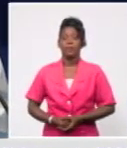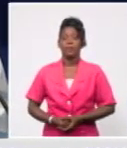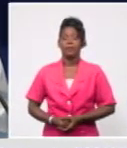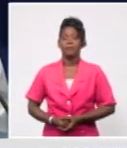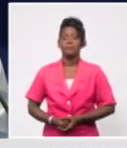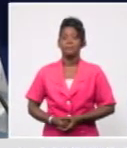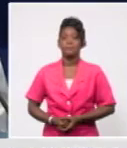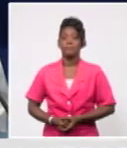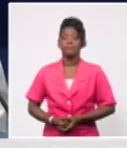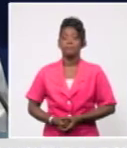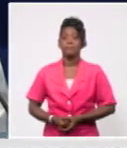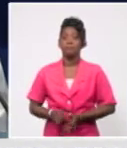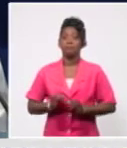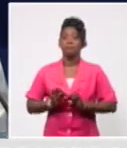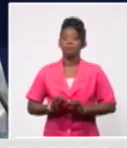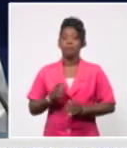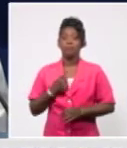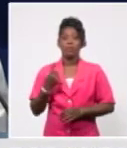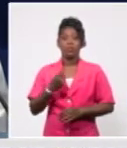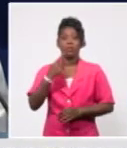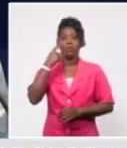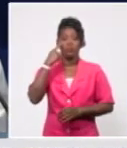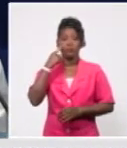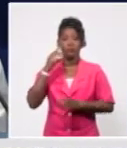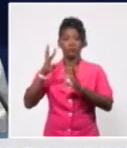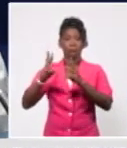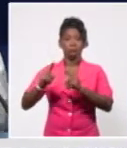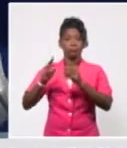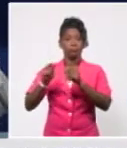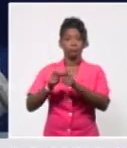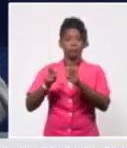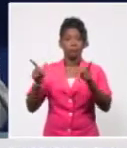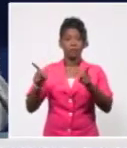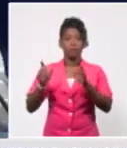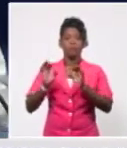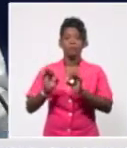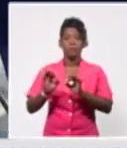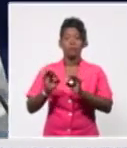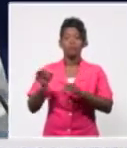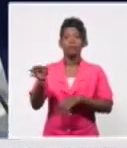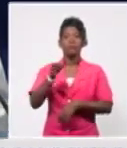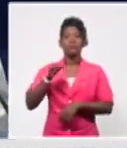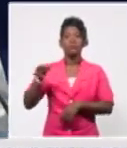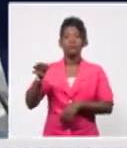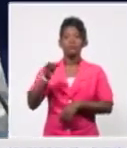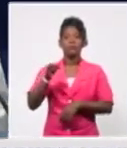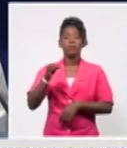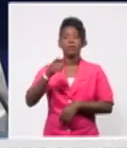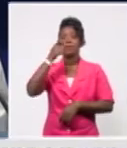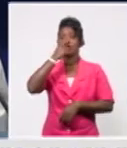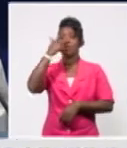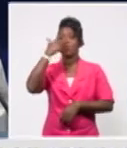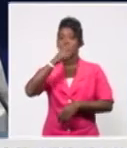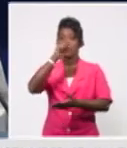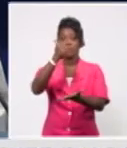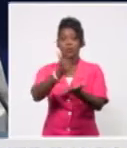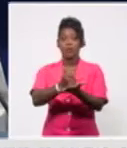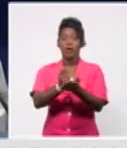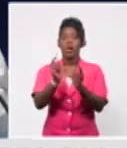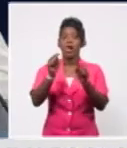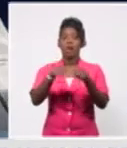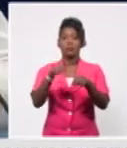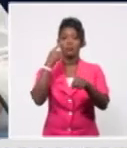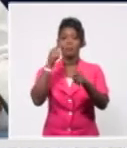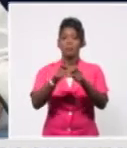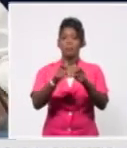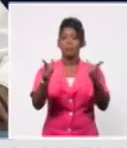and Cerro. The 3 cases from Artemisa belong to the municipalities of San